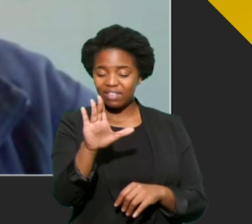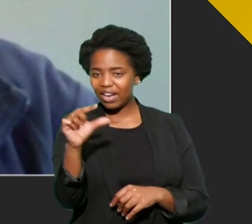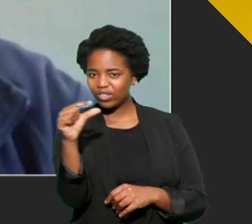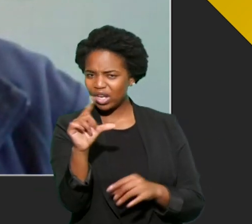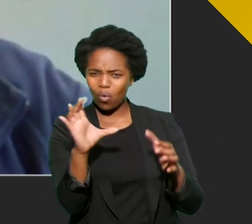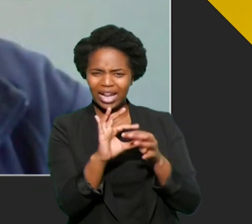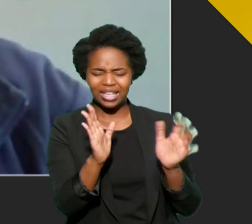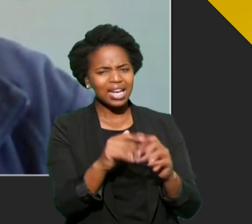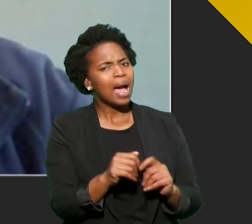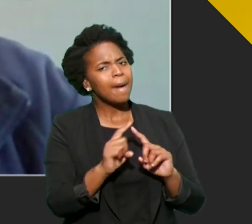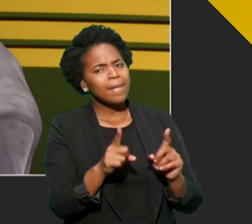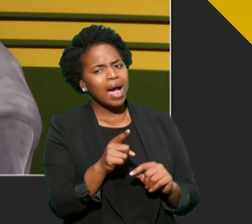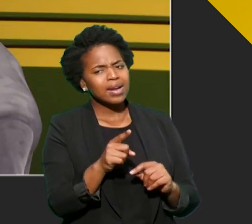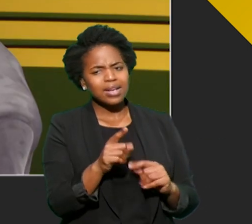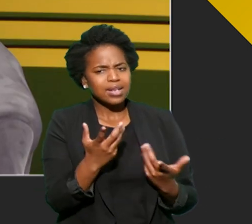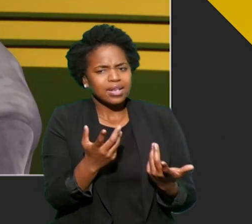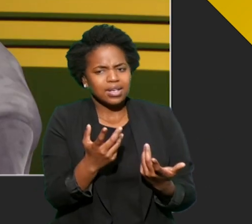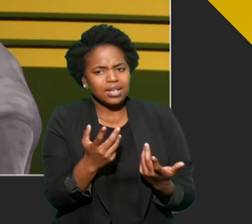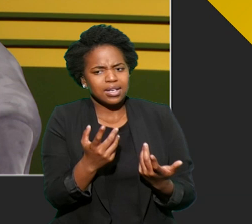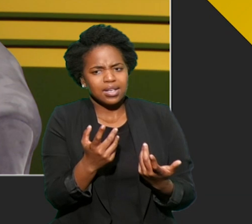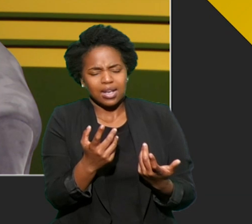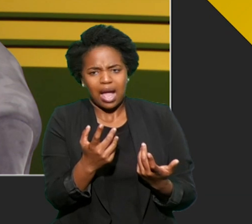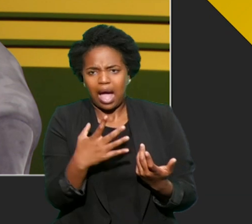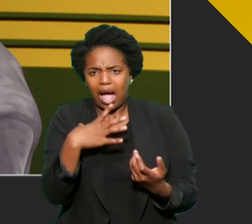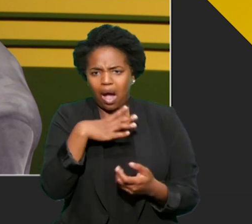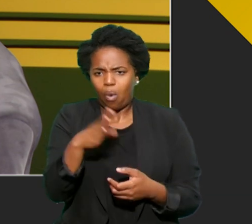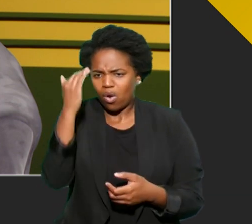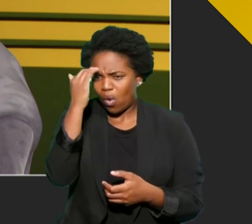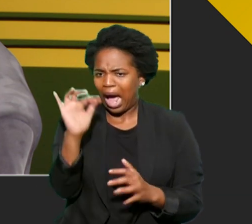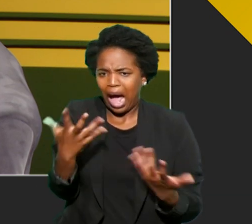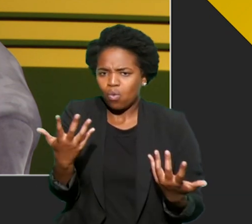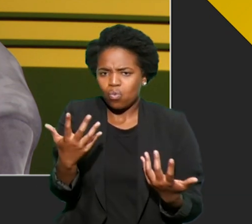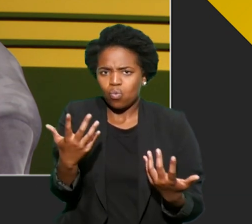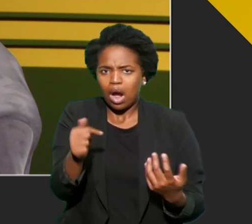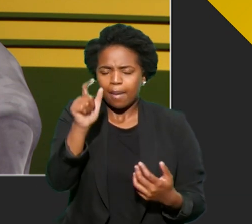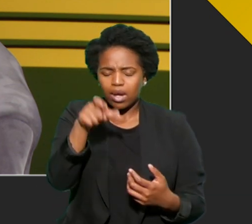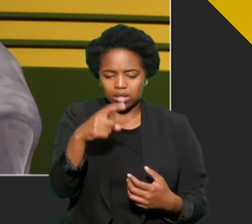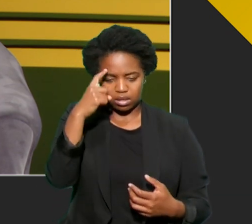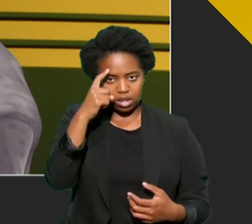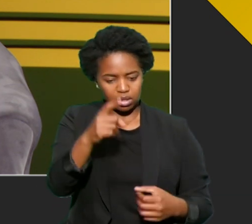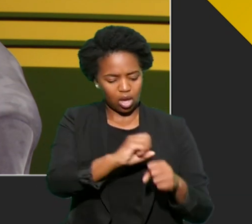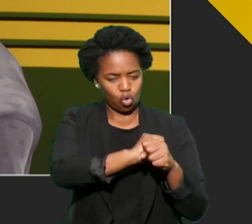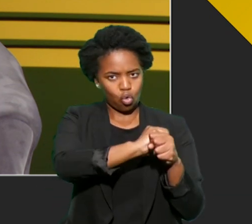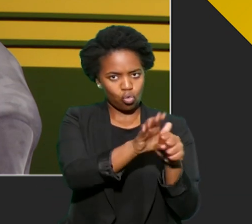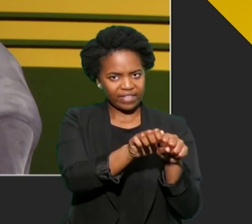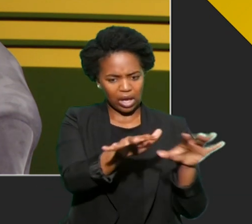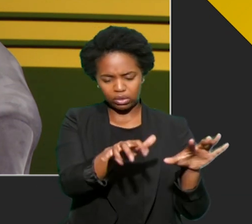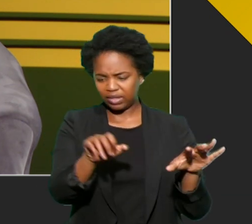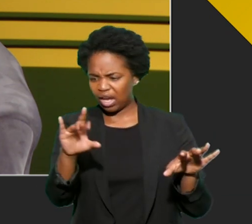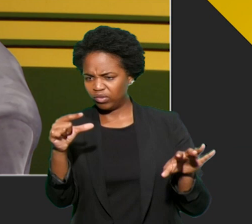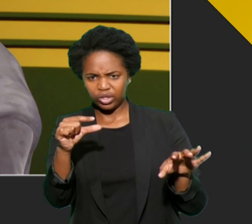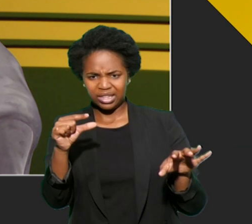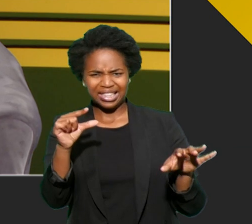world. But how did we even get to the rumors? I think for me that's the most interesting part. How did one person make a connection between COVID-19